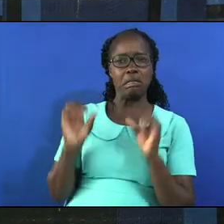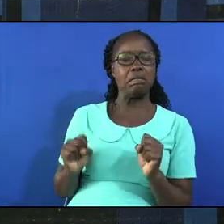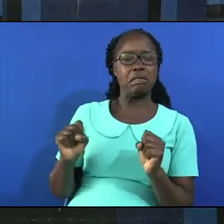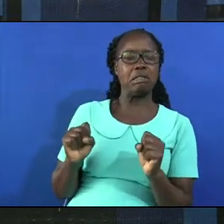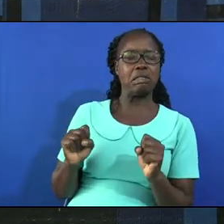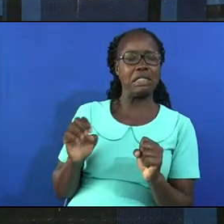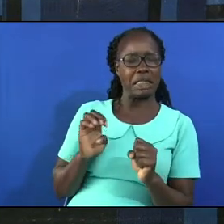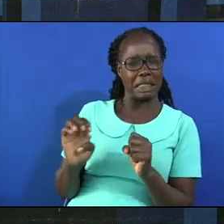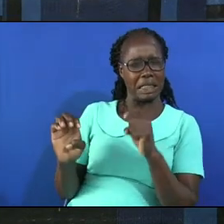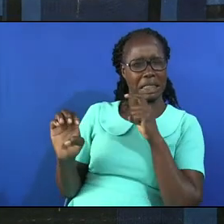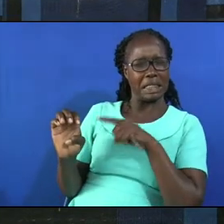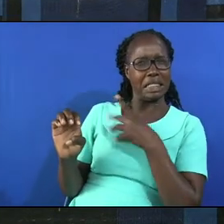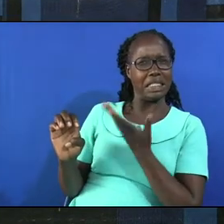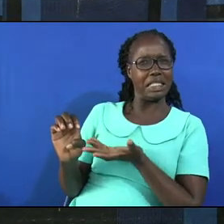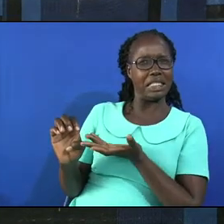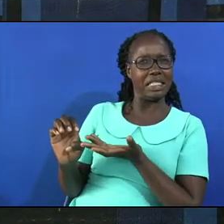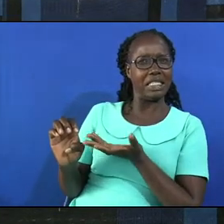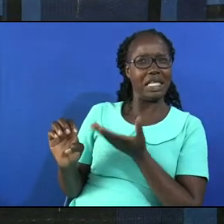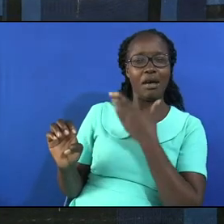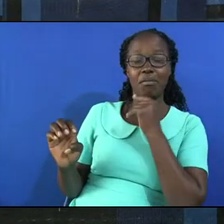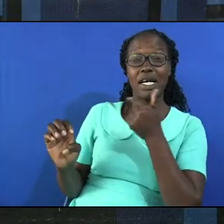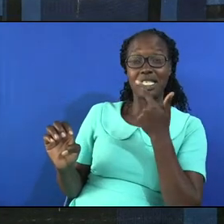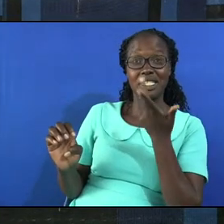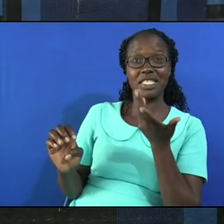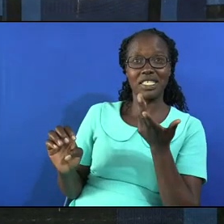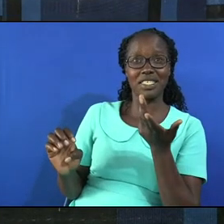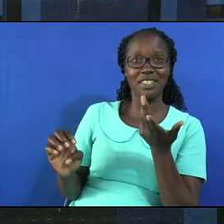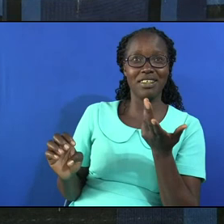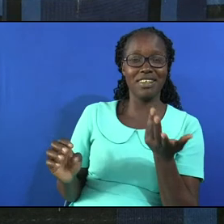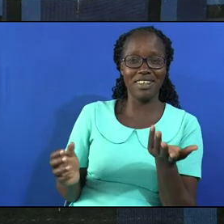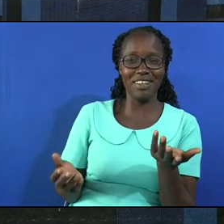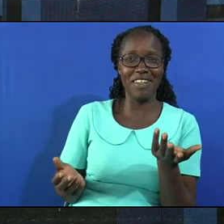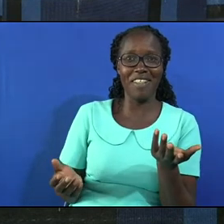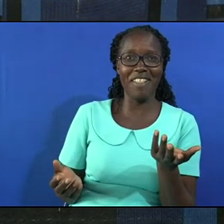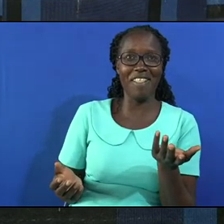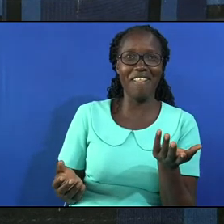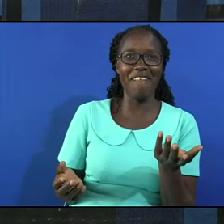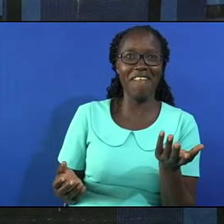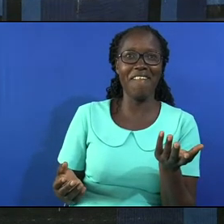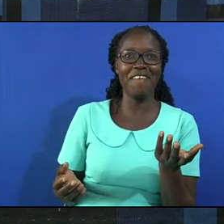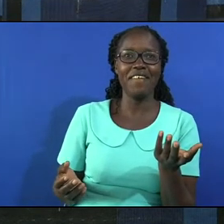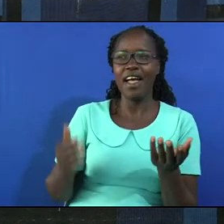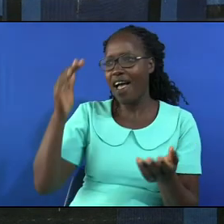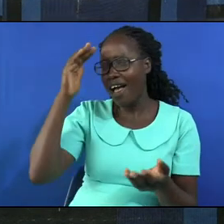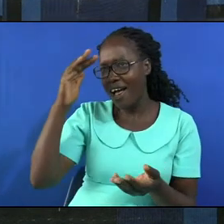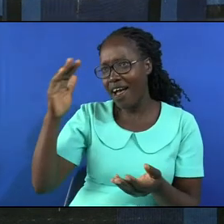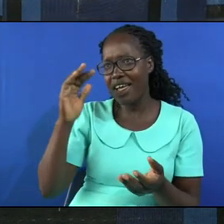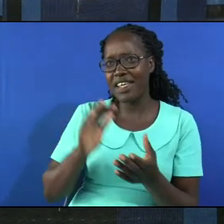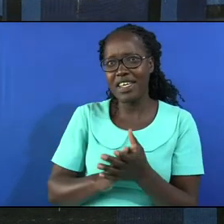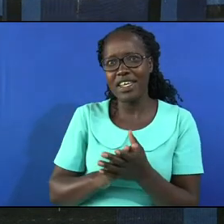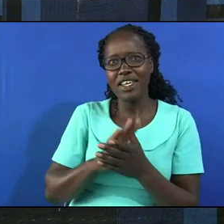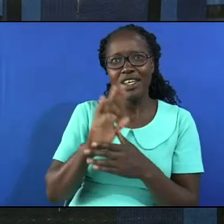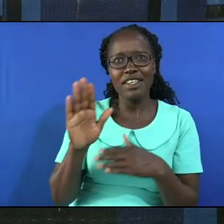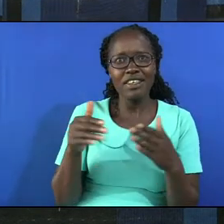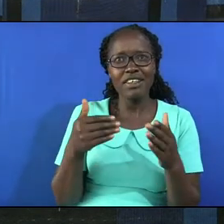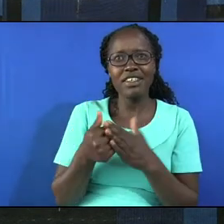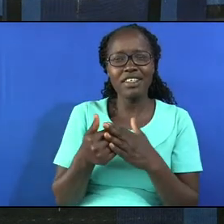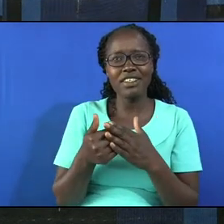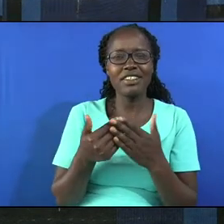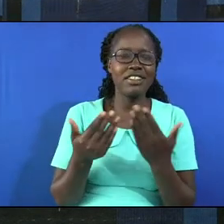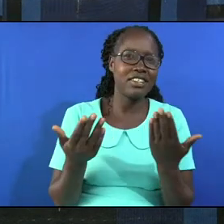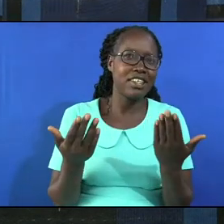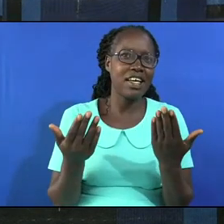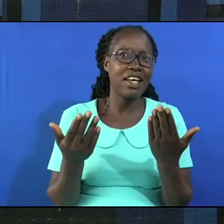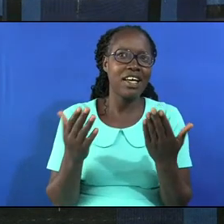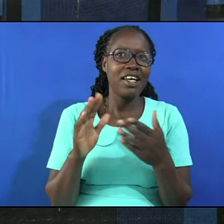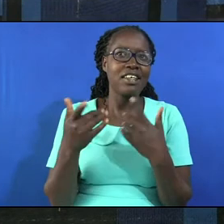until, hey, am I safe? They take, hi, have you reached? Hi,